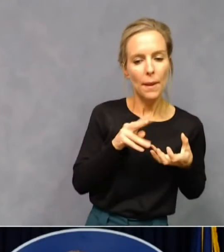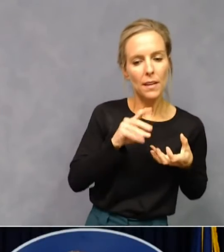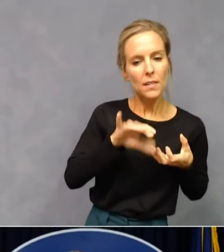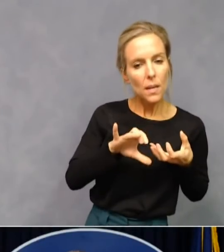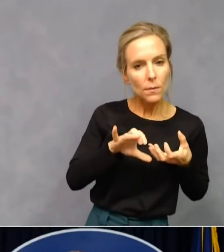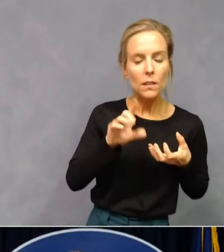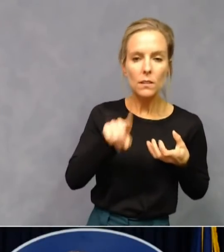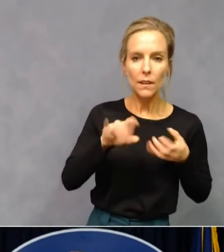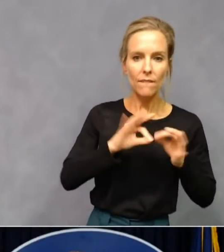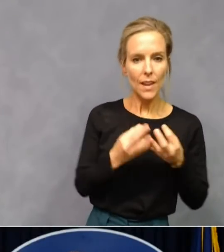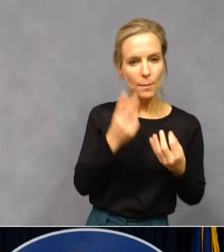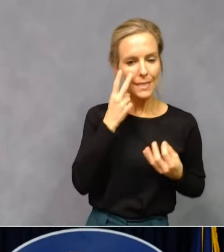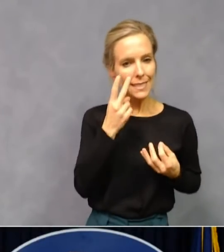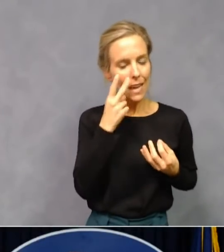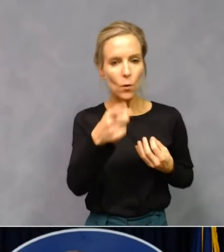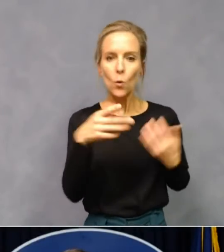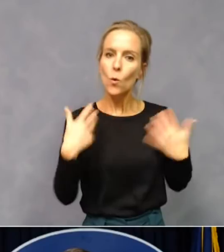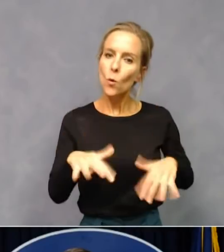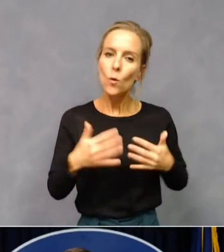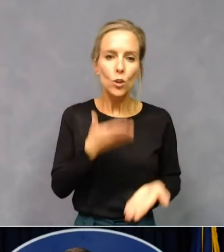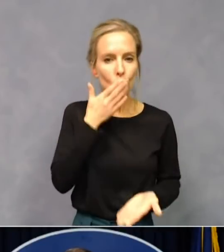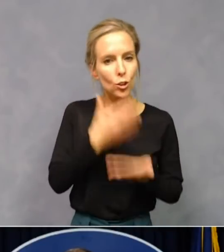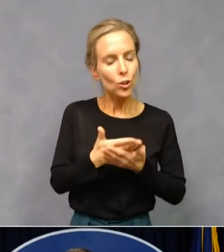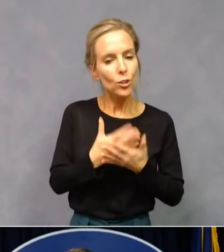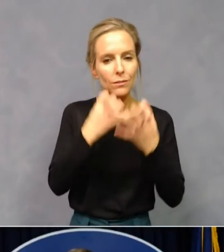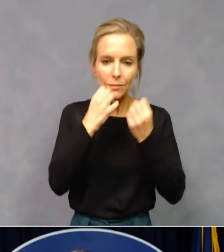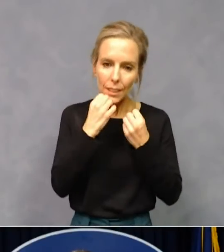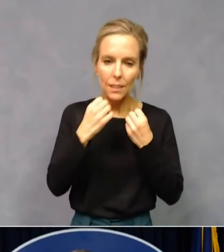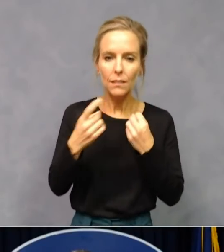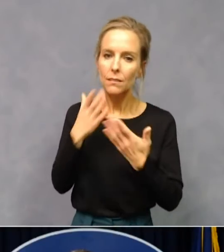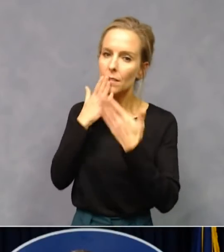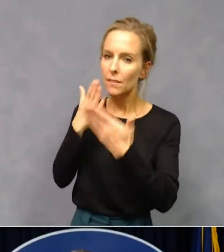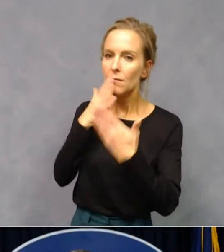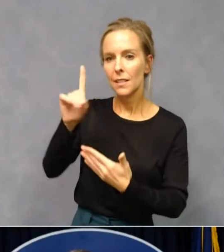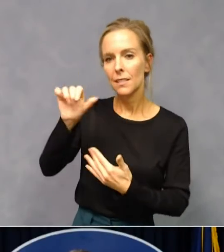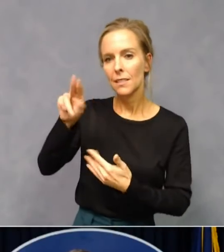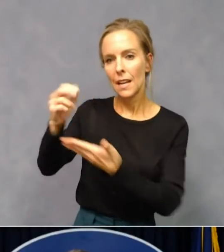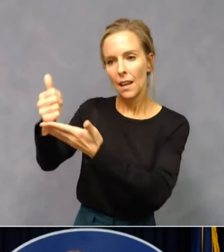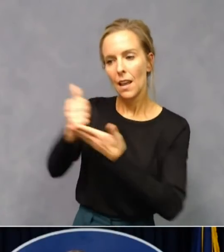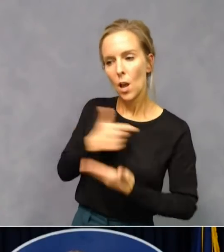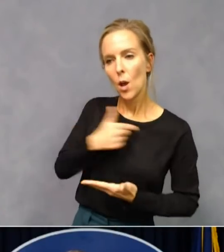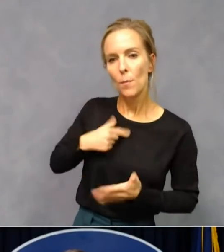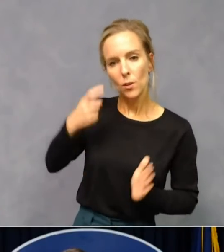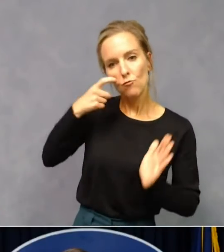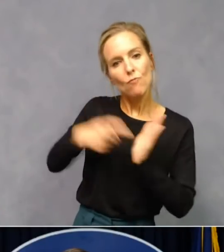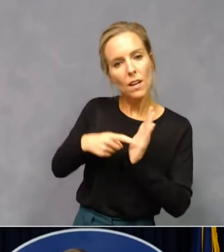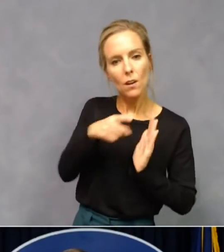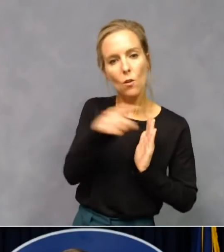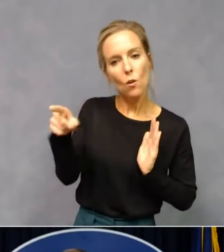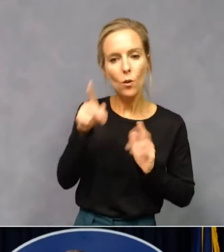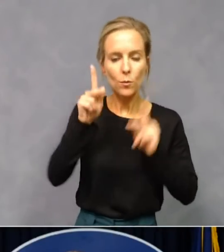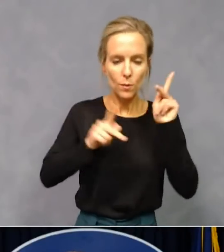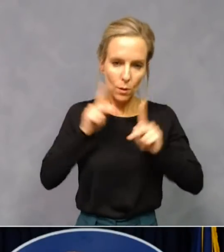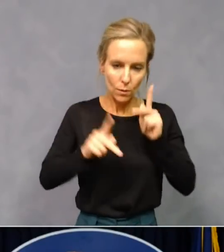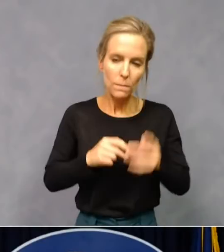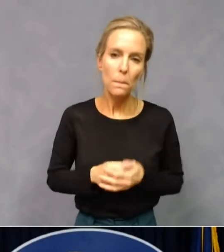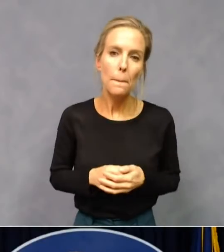who are taking such good care of them. Dan, thanks for helping us recognize those individuals. Can we go back